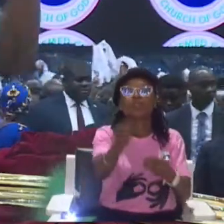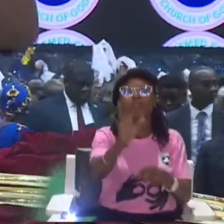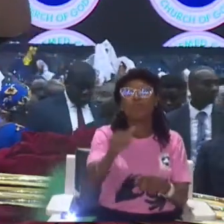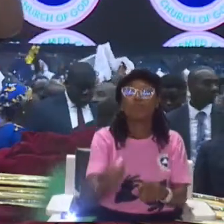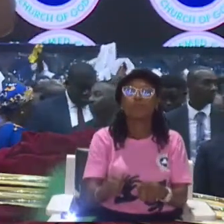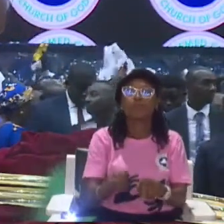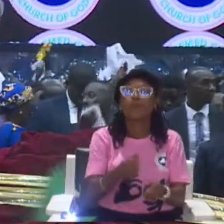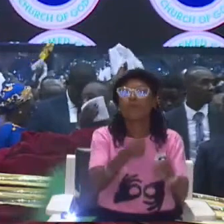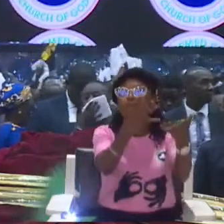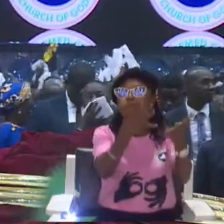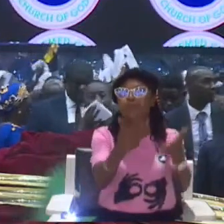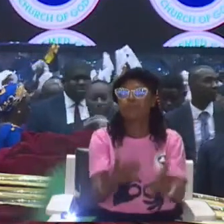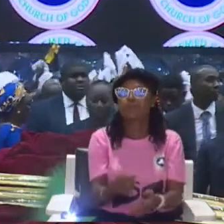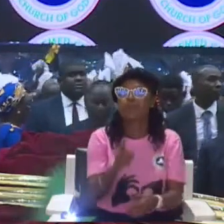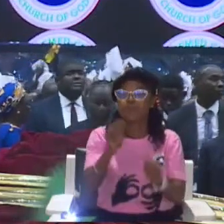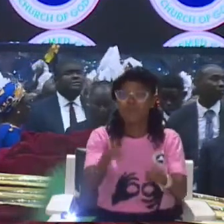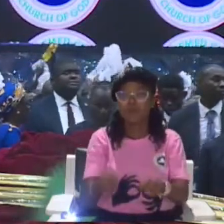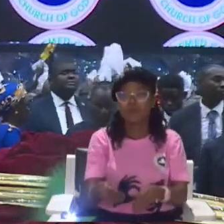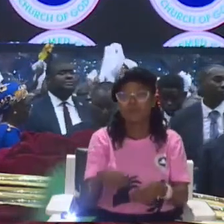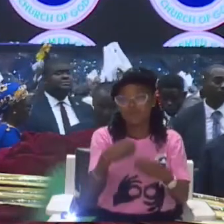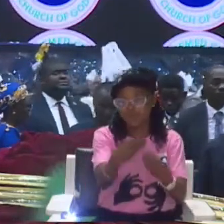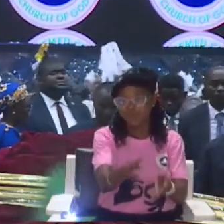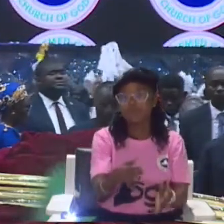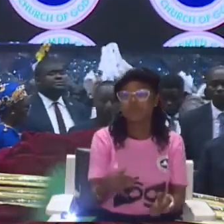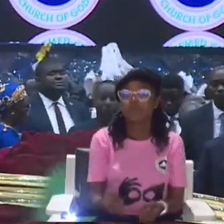soon as I say in the name of Jesus,